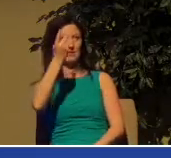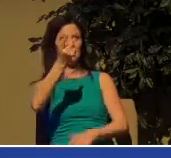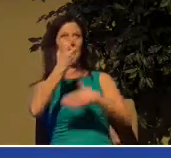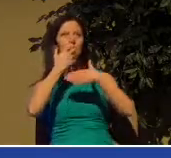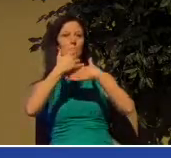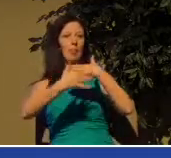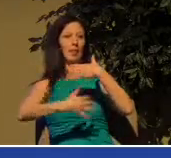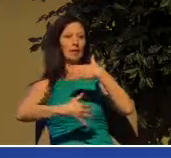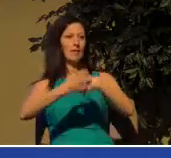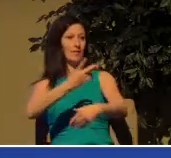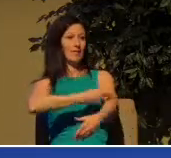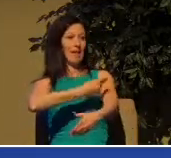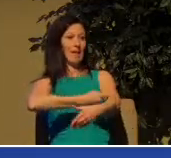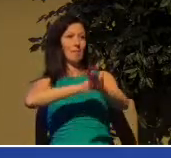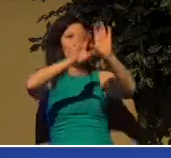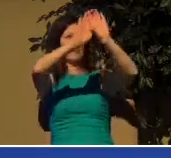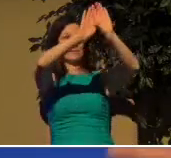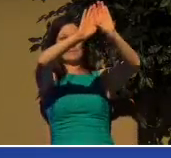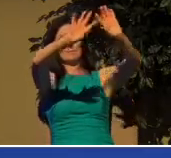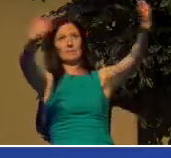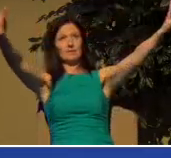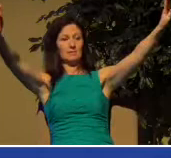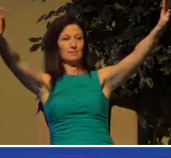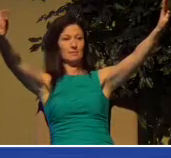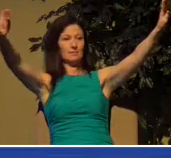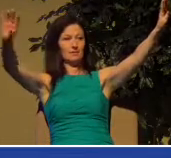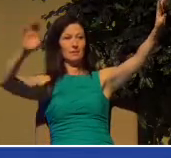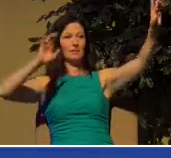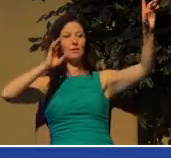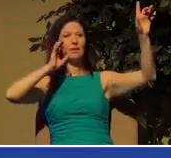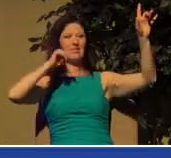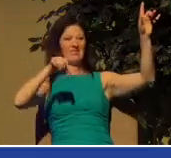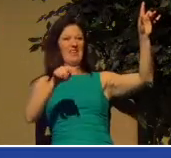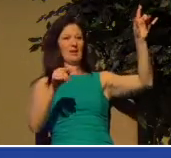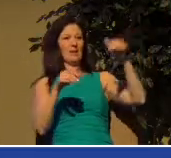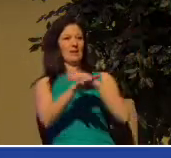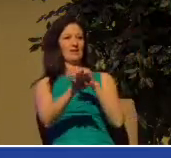an acknowledgement of sin and the need for atonement.